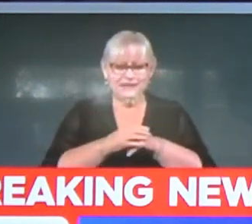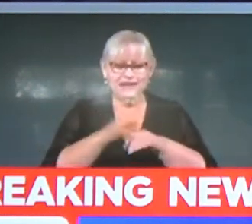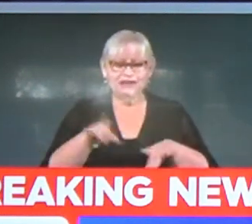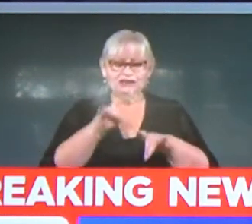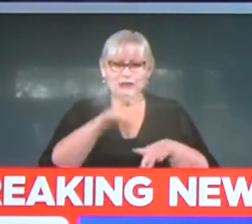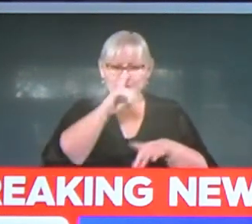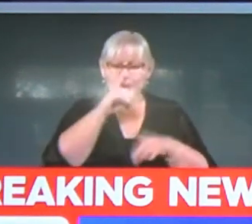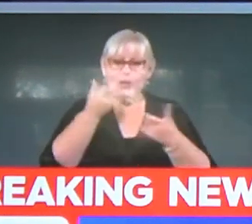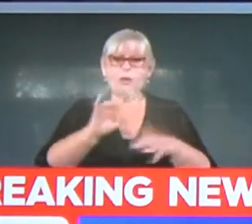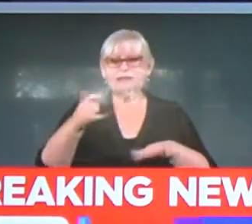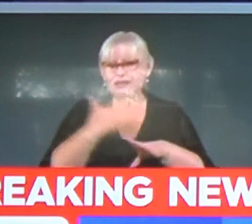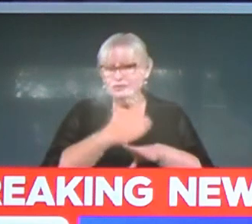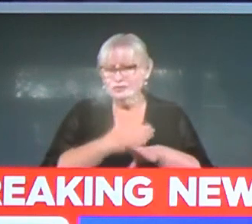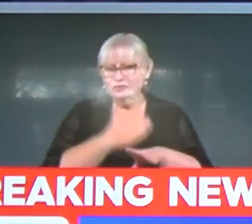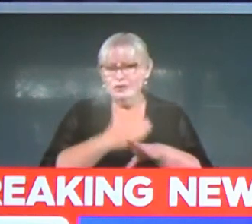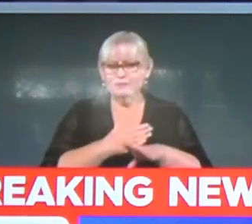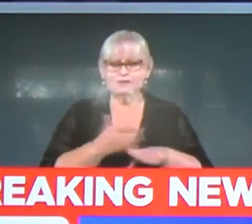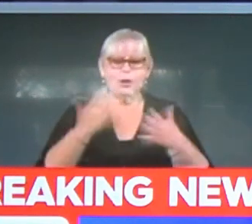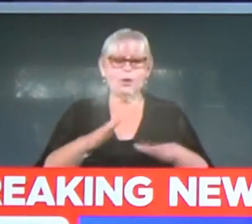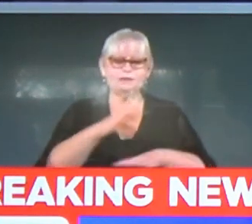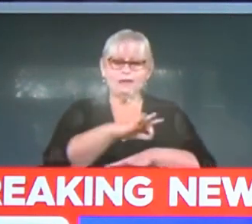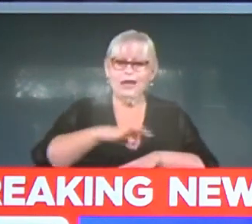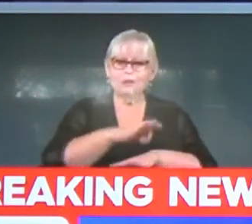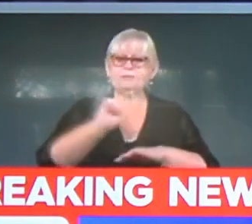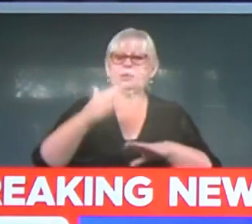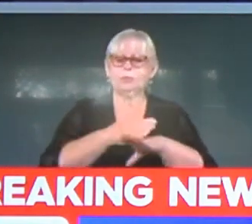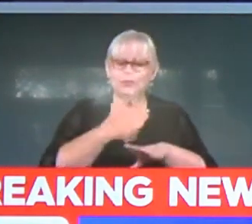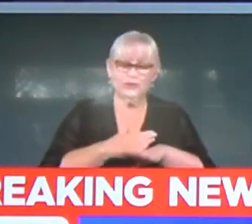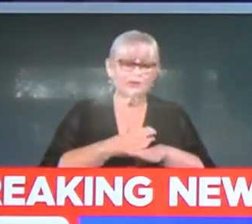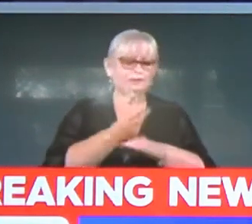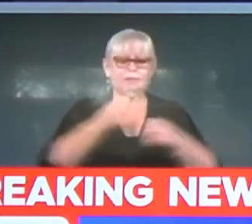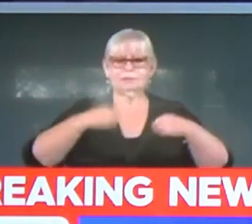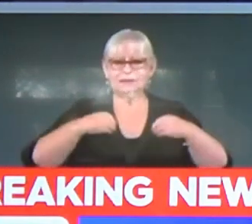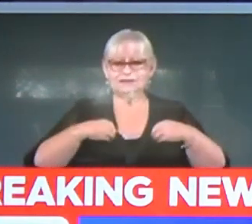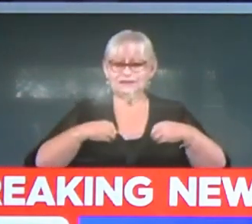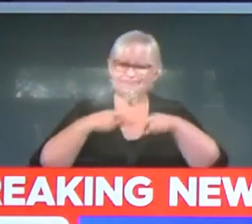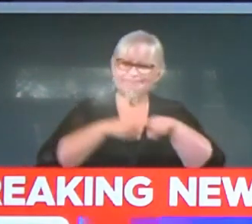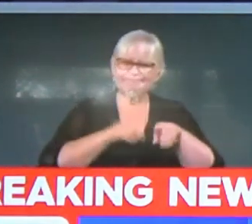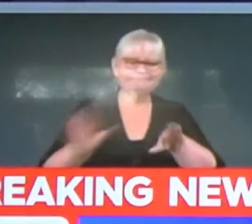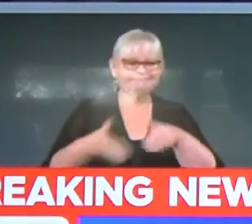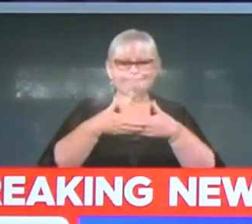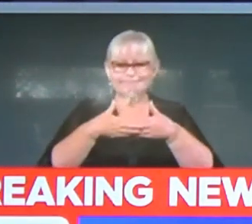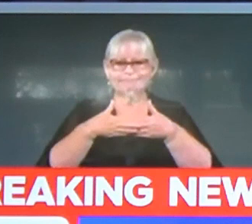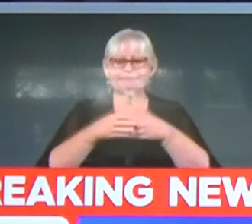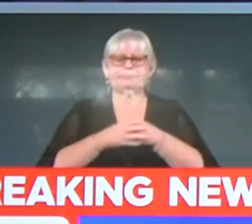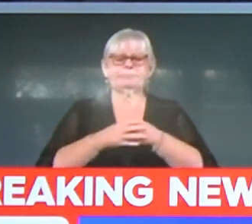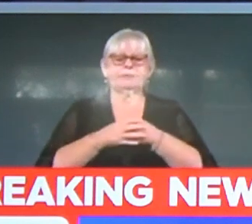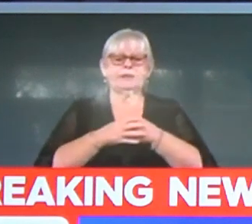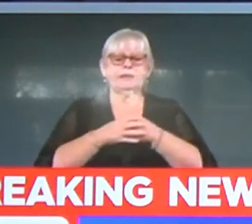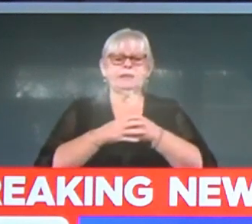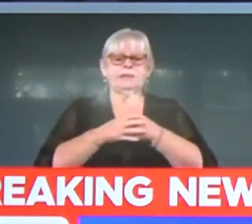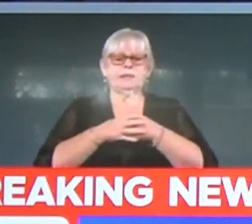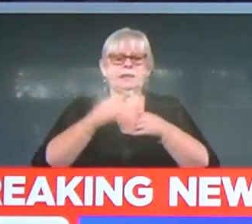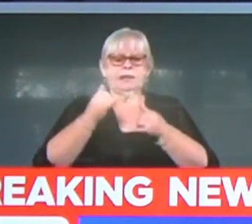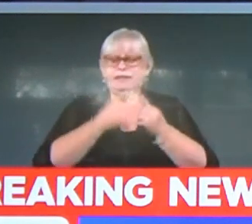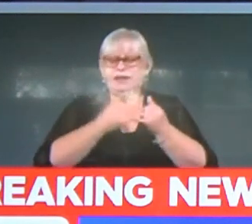Australians who have lost their jobs, lost hours of work, businesses that have been forced to close their businesses.